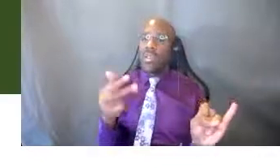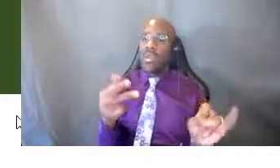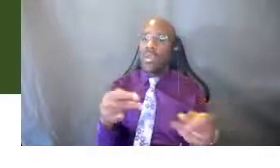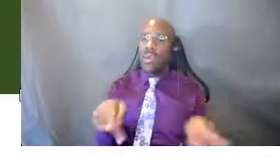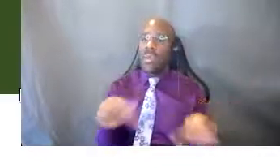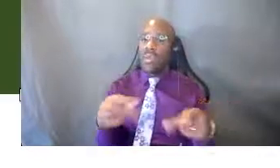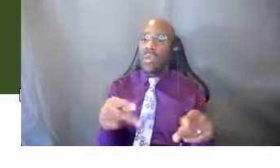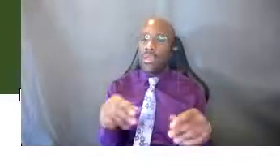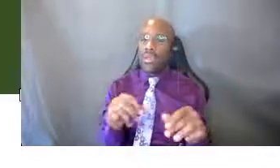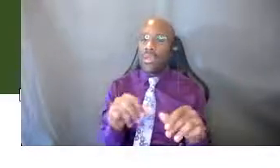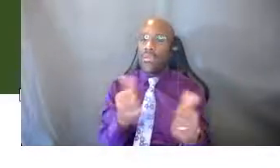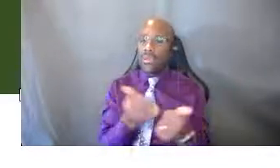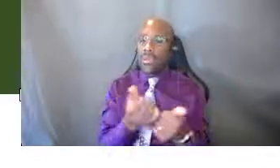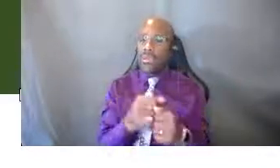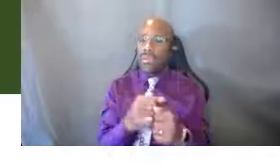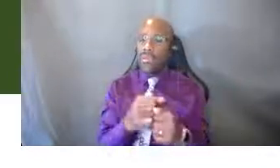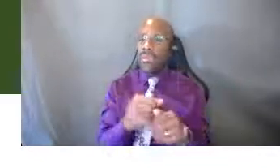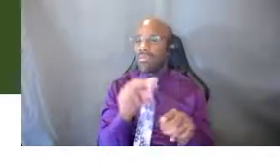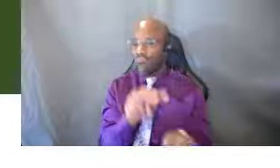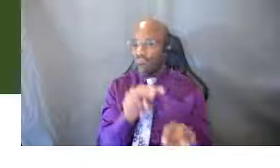monitoring. So that's also very important.